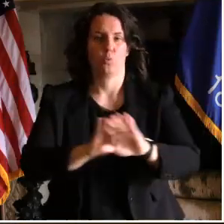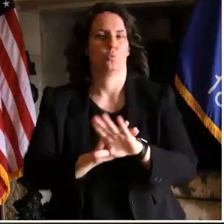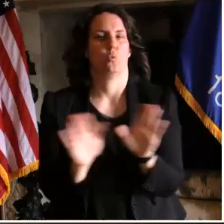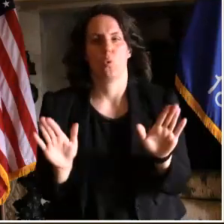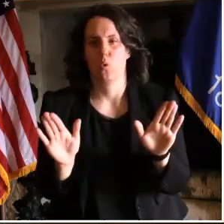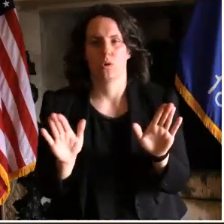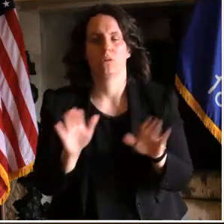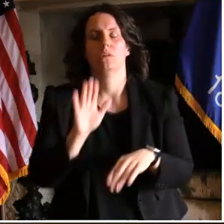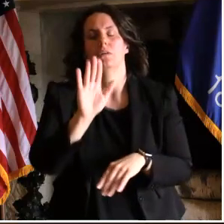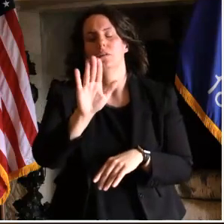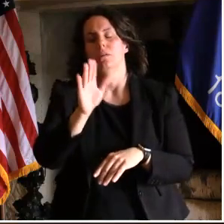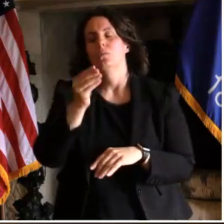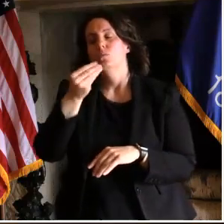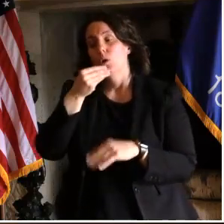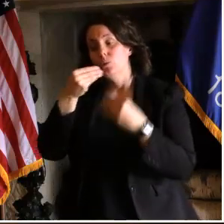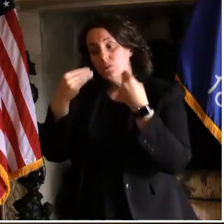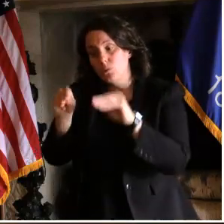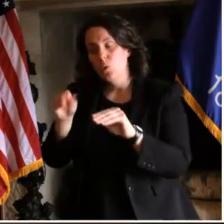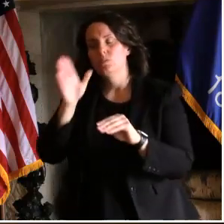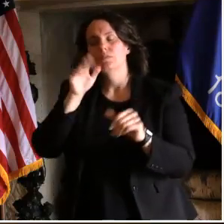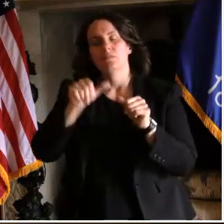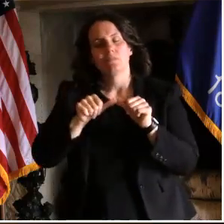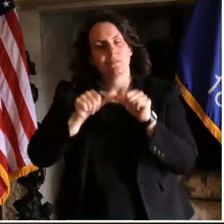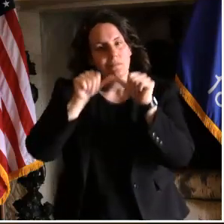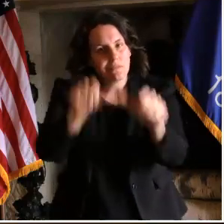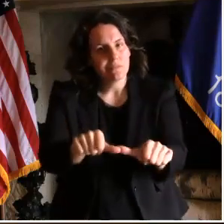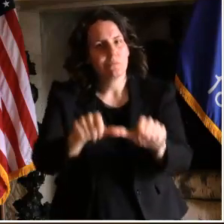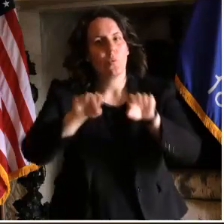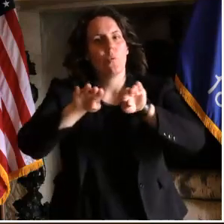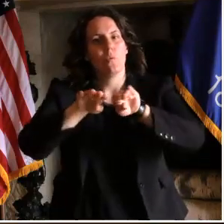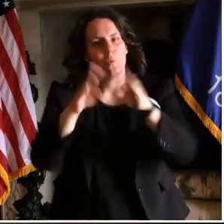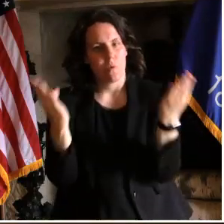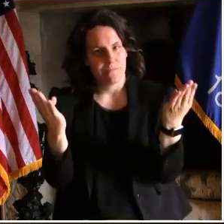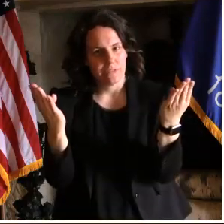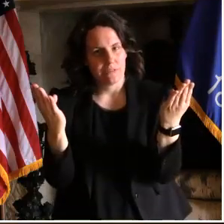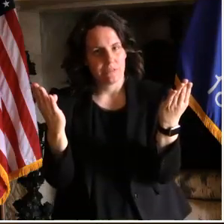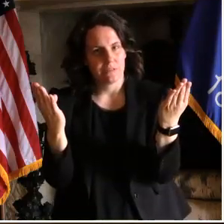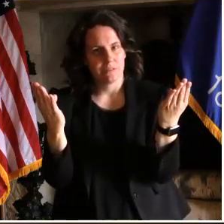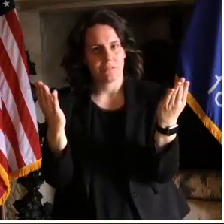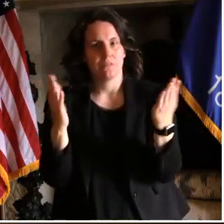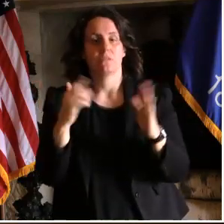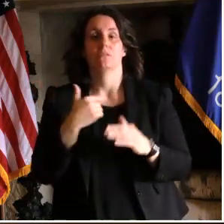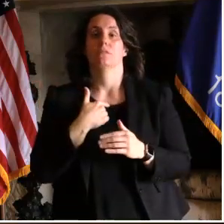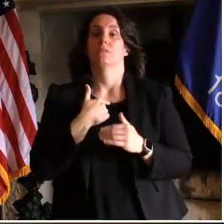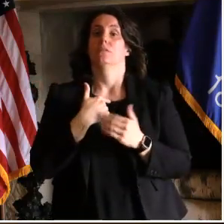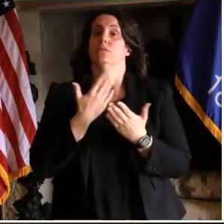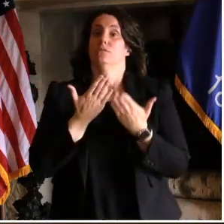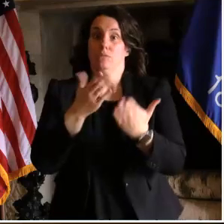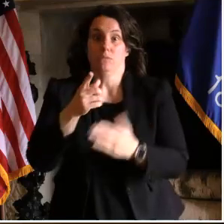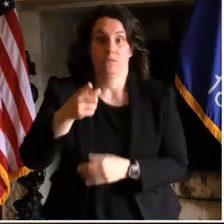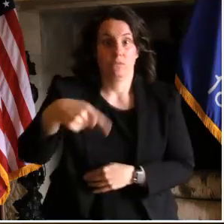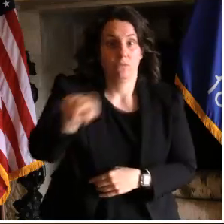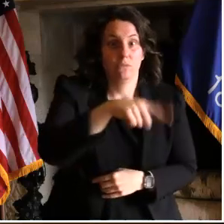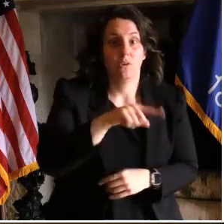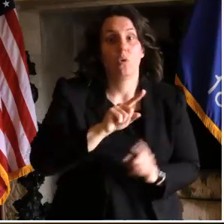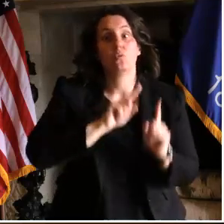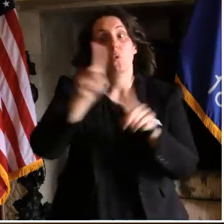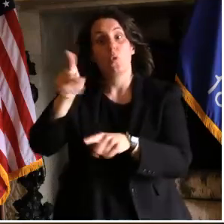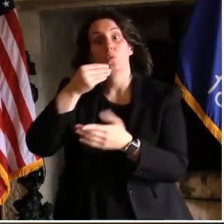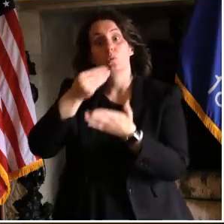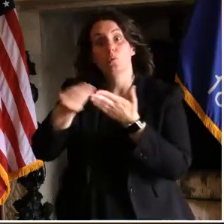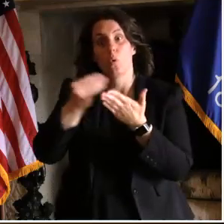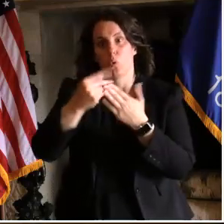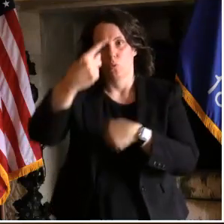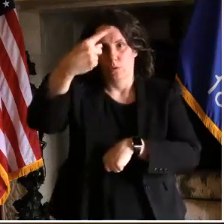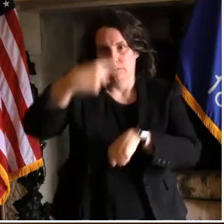People should go once a week to do their grocery shopping, and we should maintain really strict social distancing in